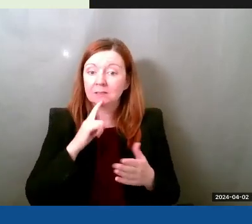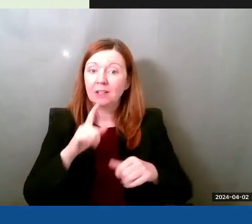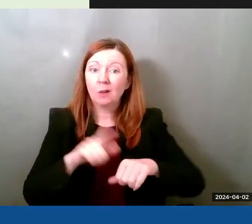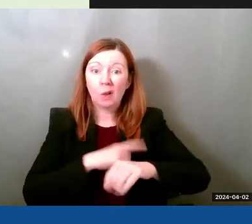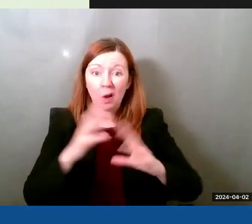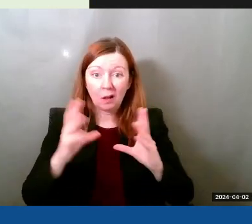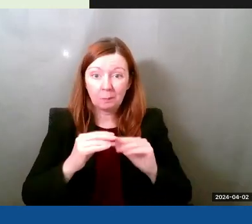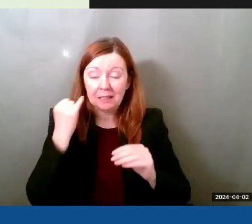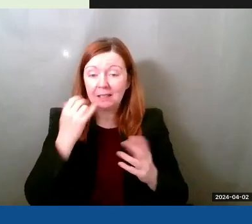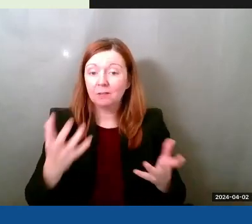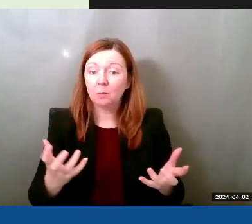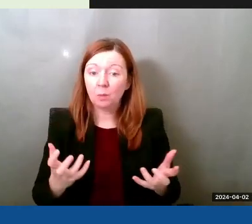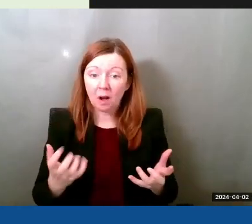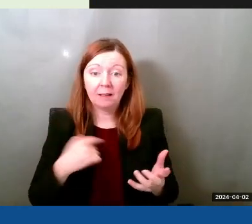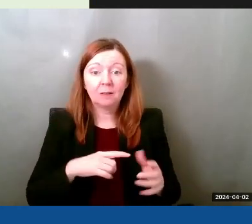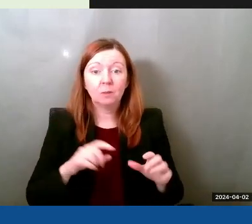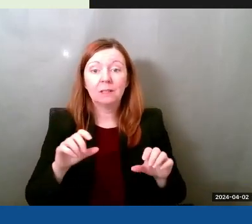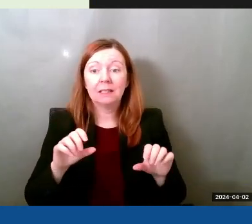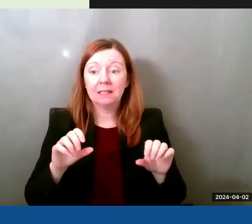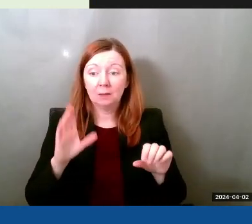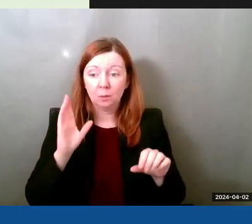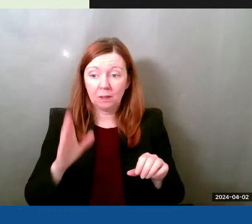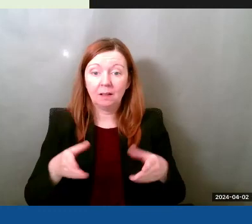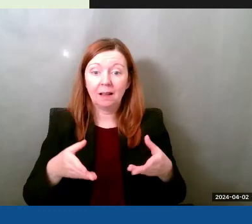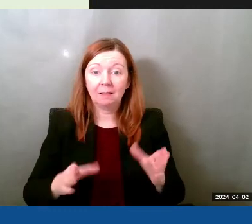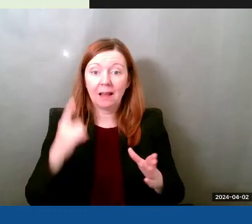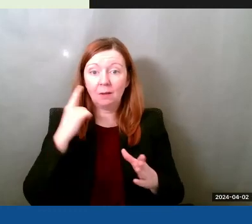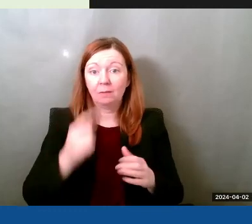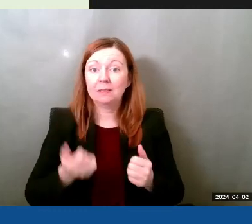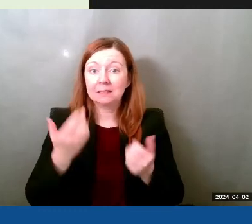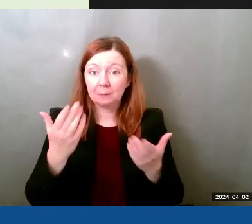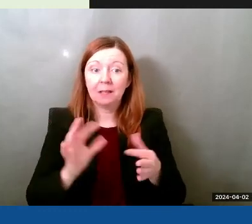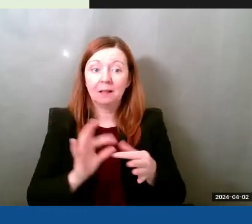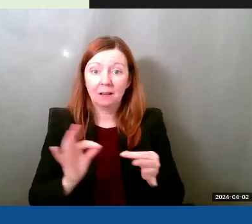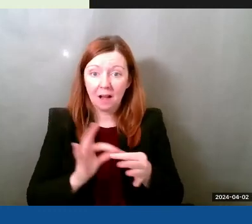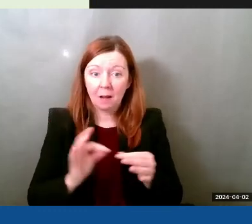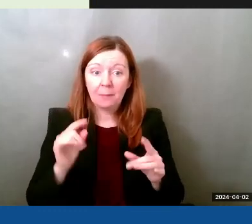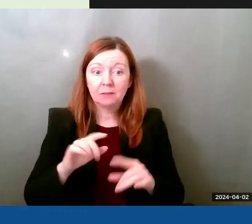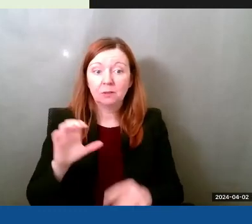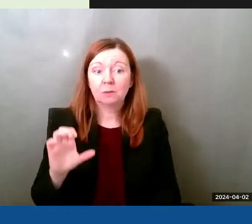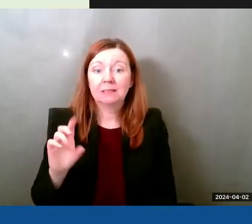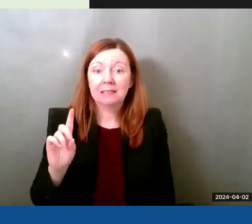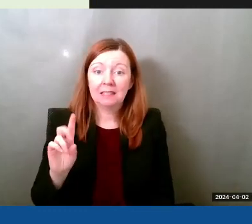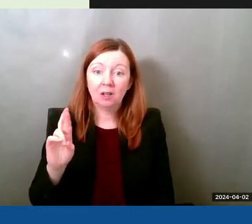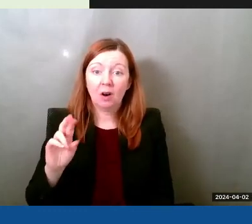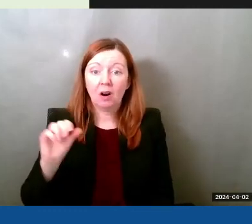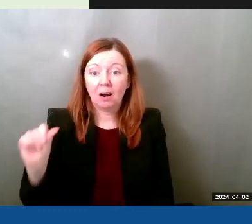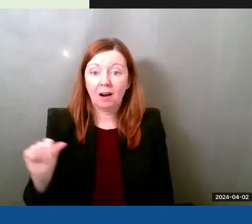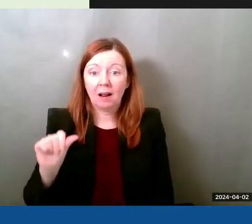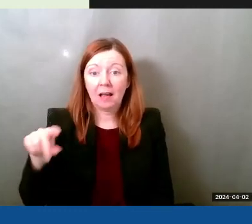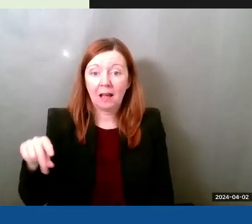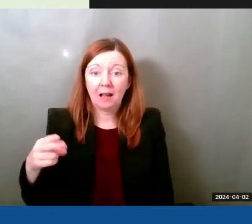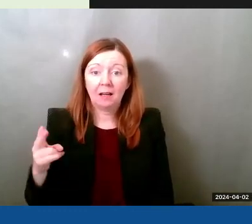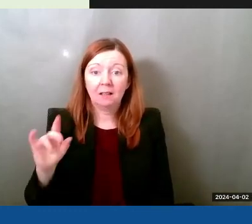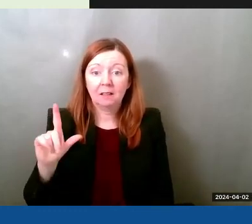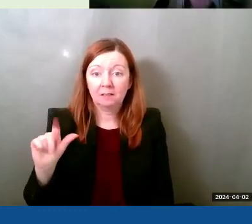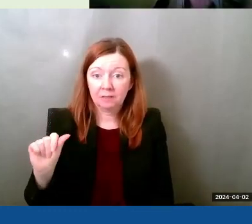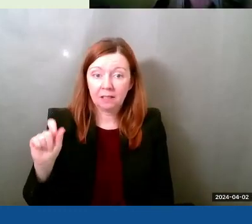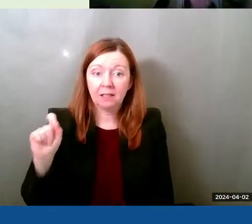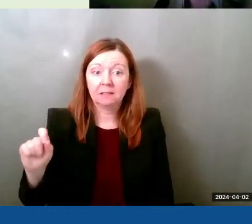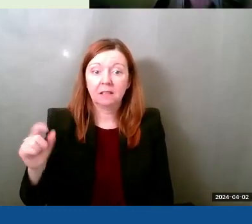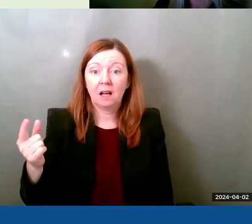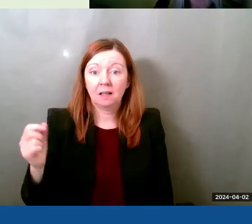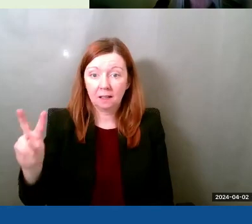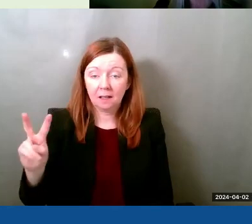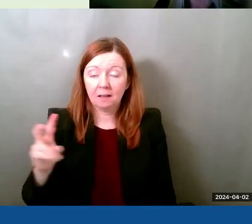meeting. If you would like to, we will also allow for submitted comments to CDR phila.gov, and those will be